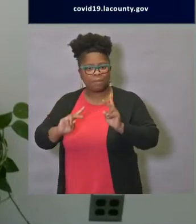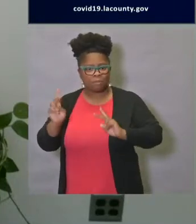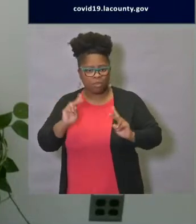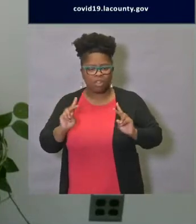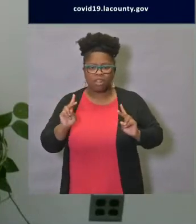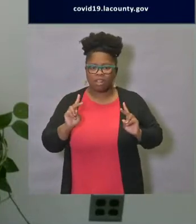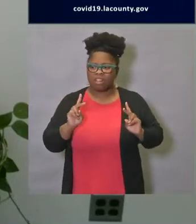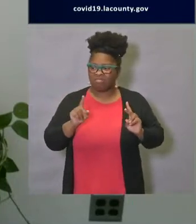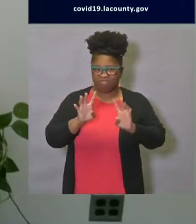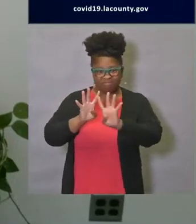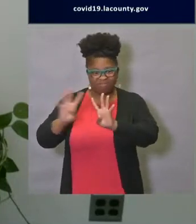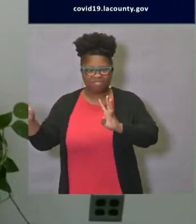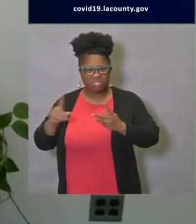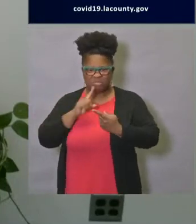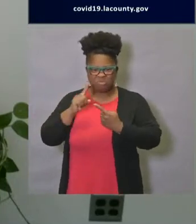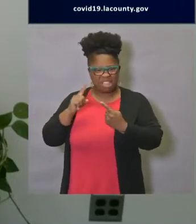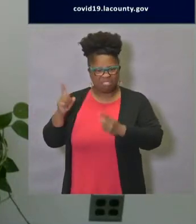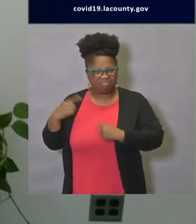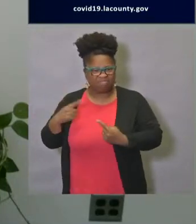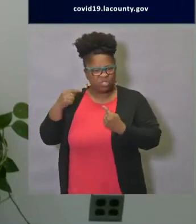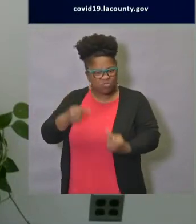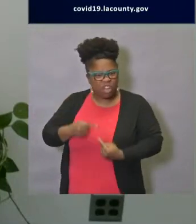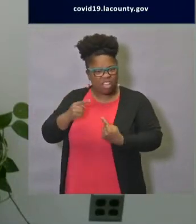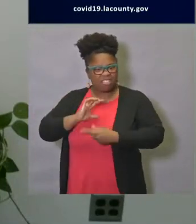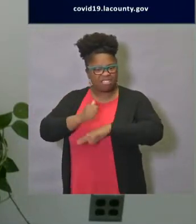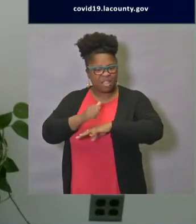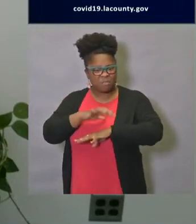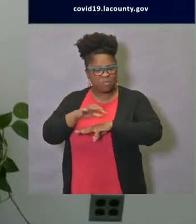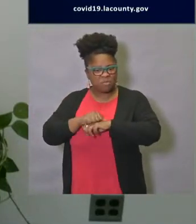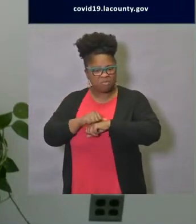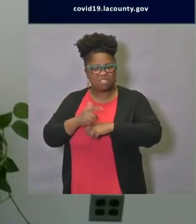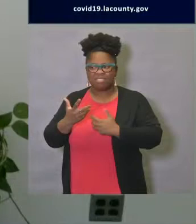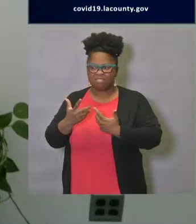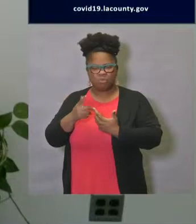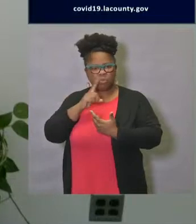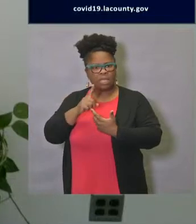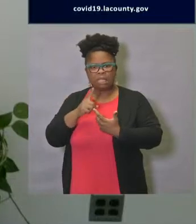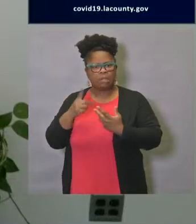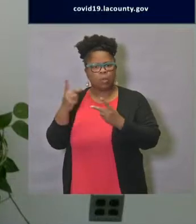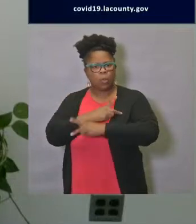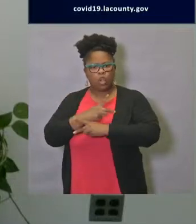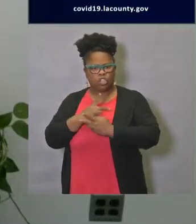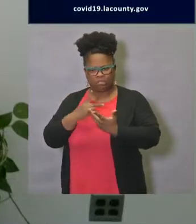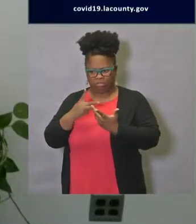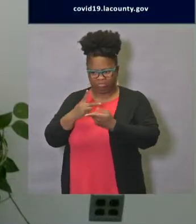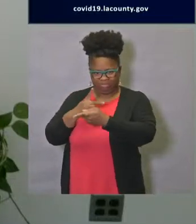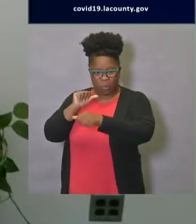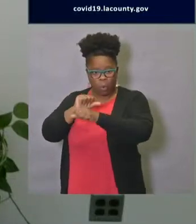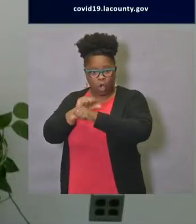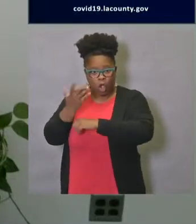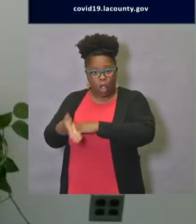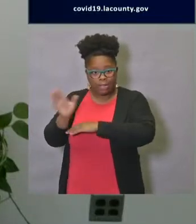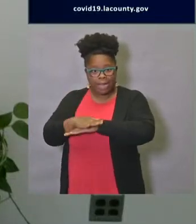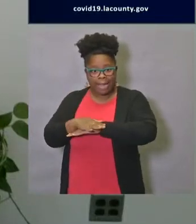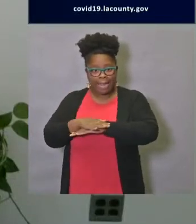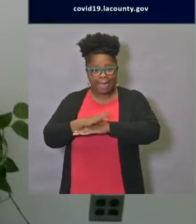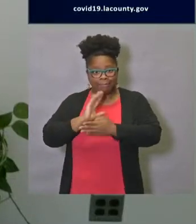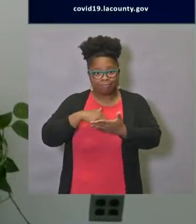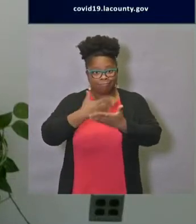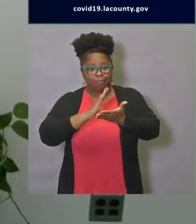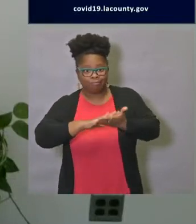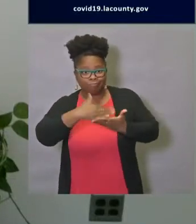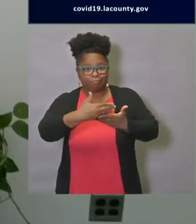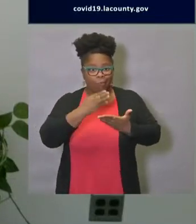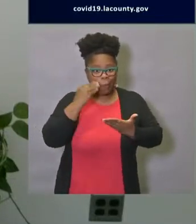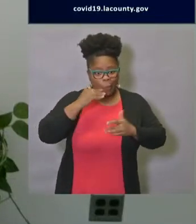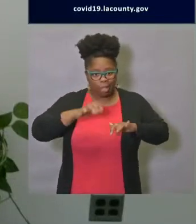who really have been struggling to get those appointments and really disadvantaged because they're working all day and they can't sit in front of a computer when